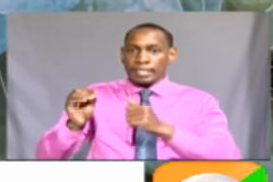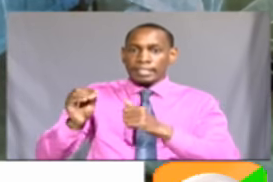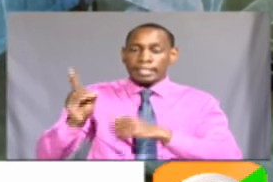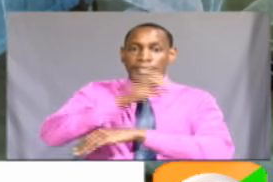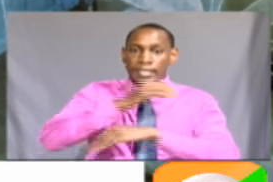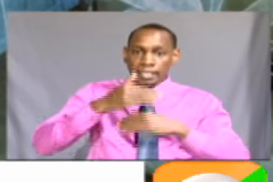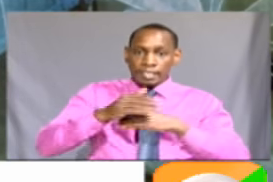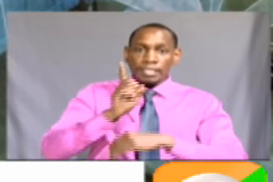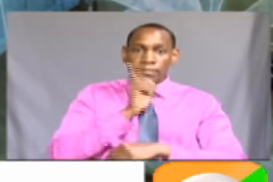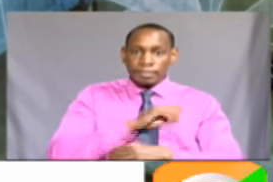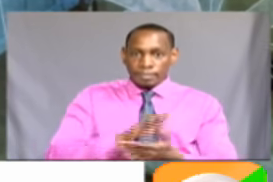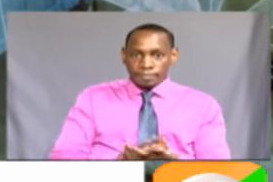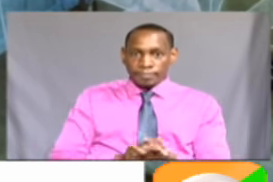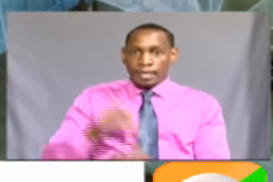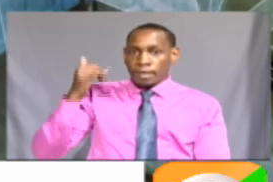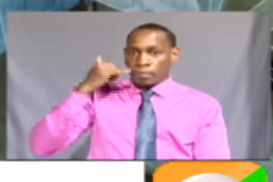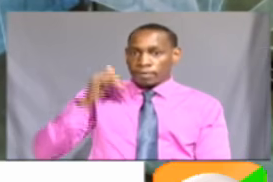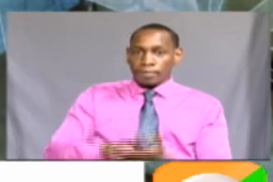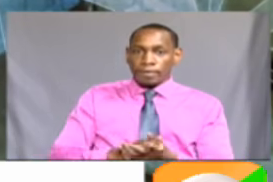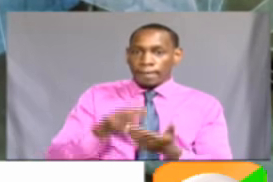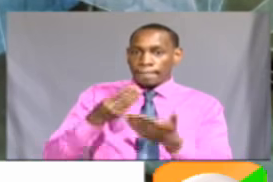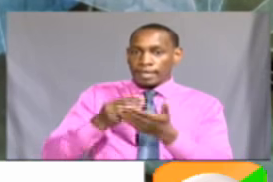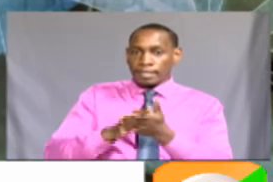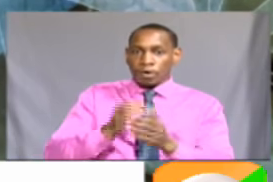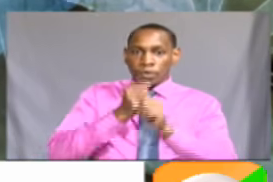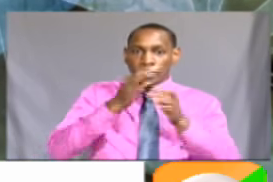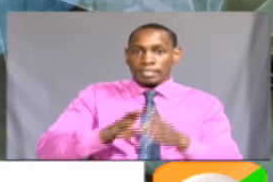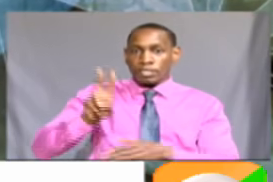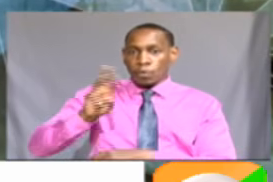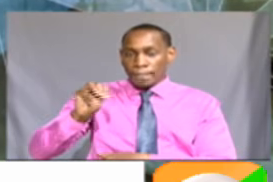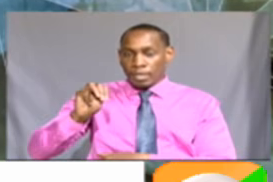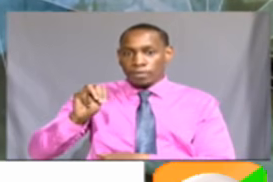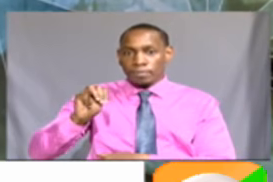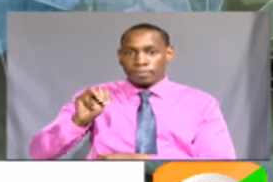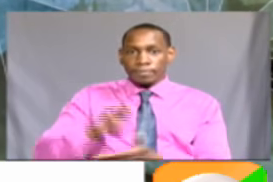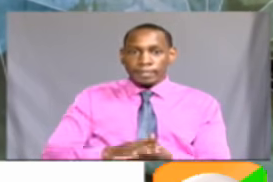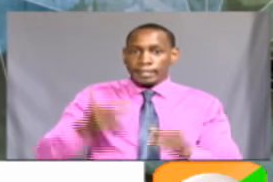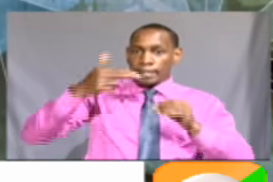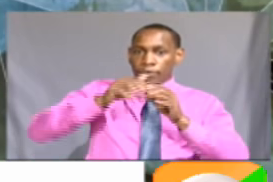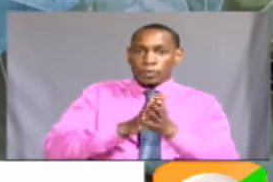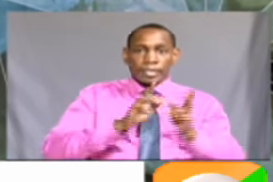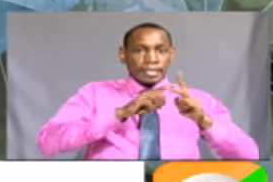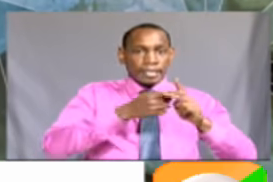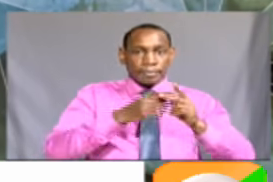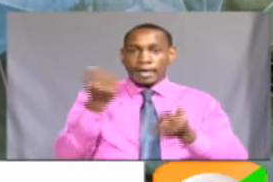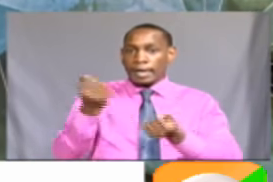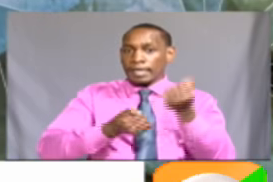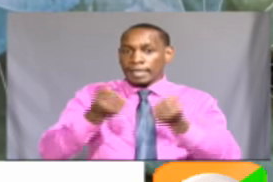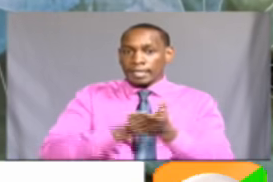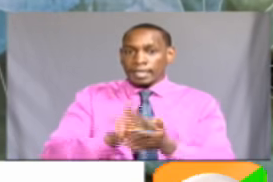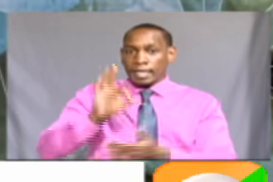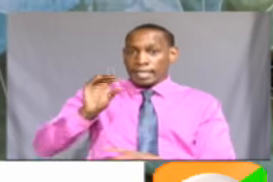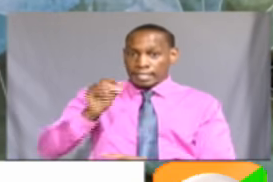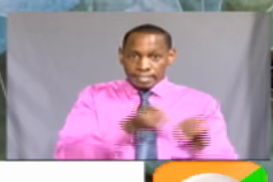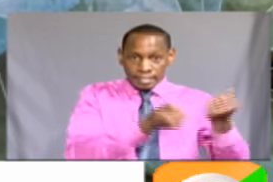spent. Airtime for 500 members of staff, about 2 million shillings has been spent. Fuel and maintenance of motor vehicles, 30